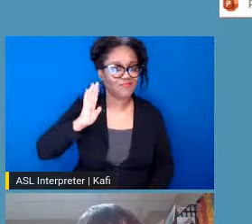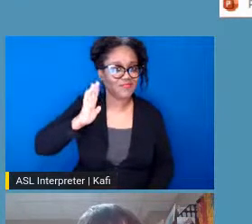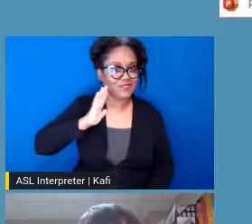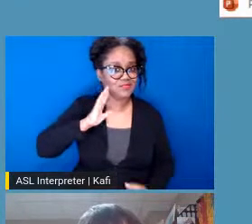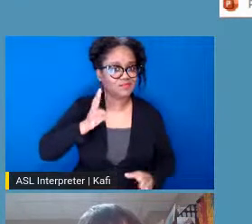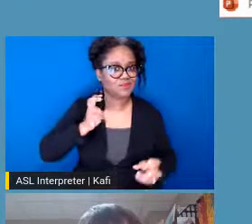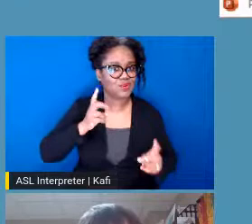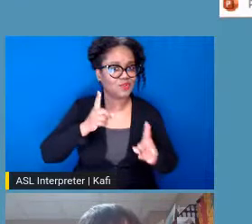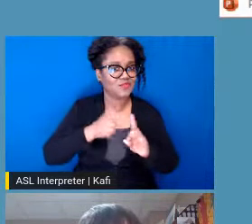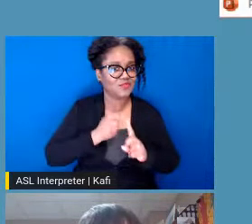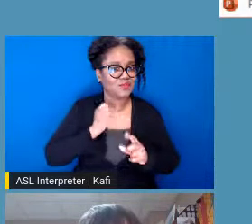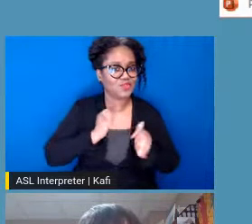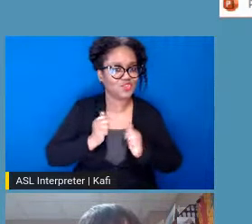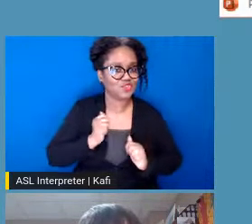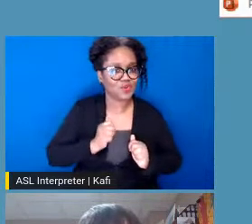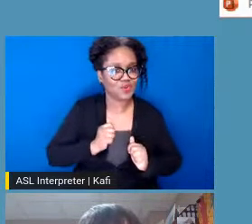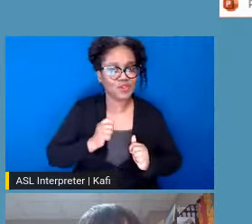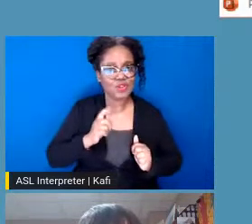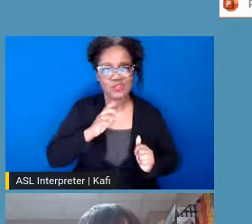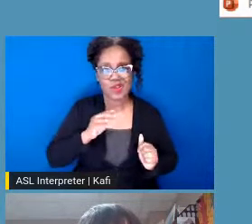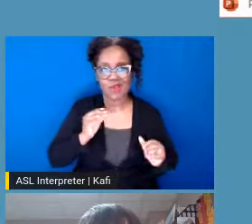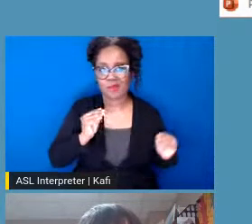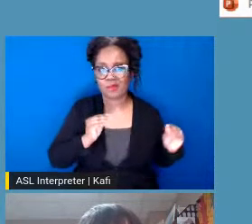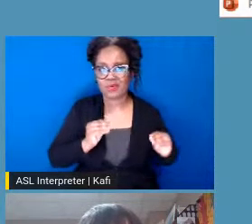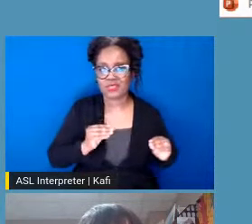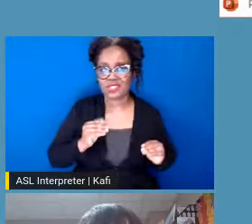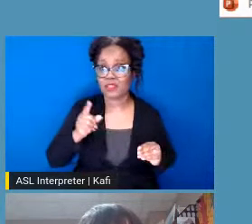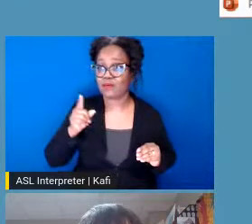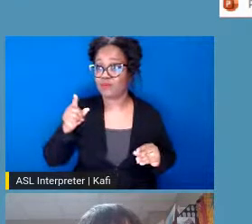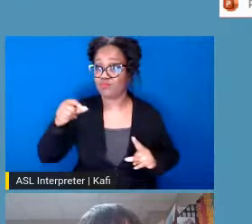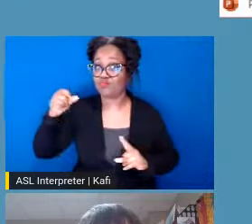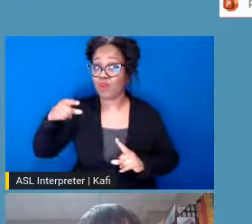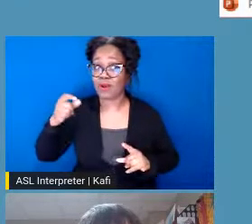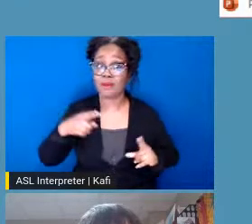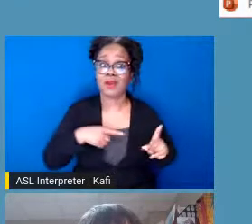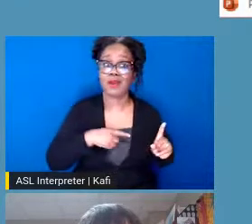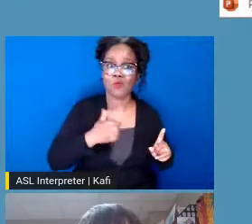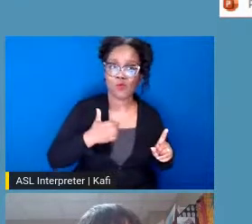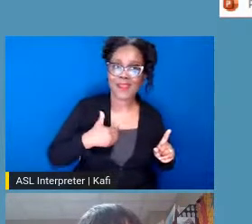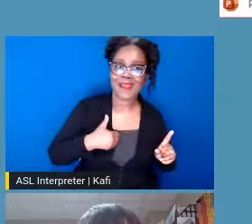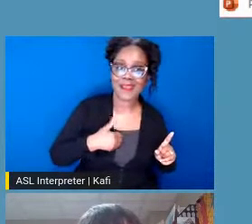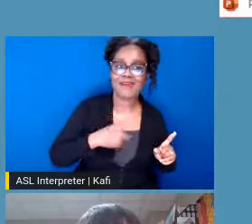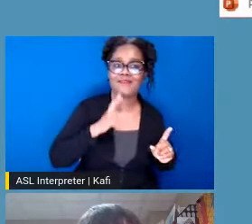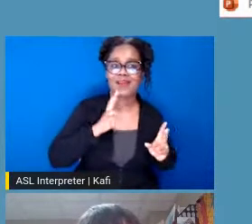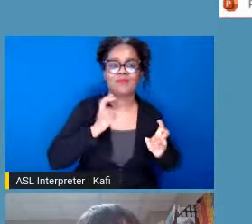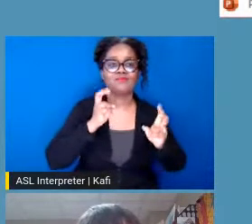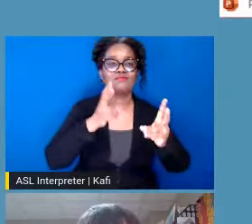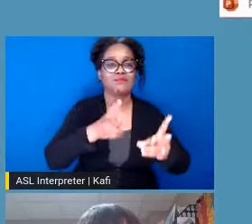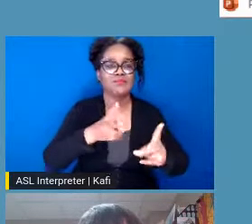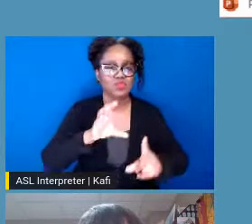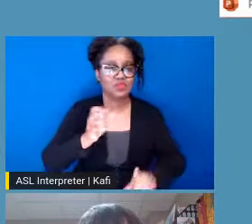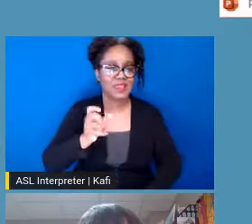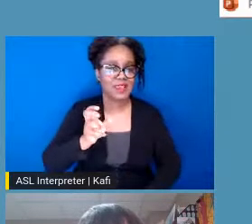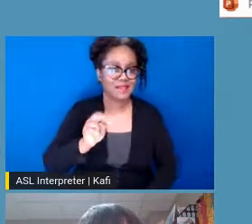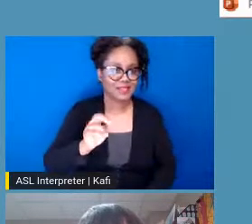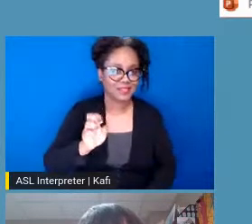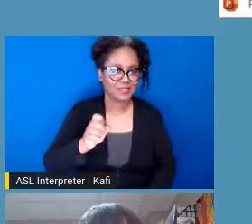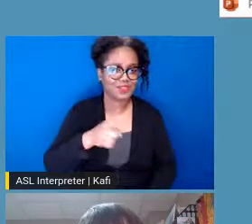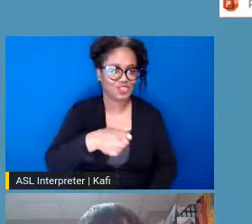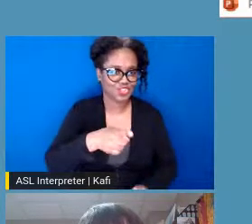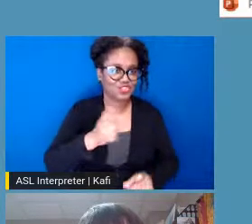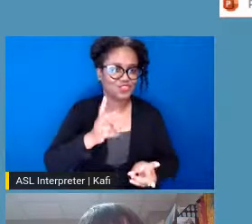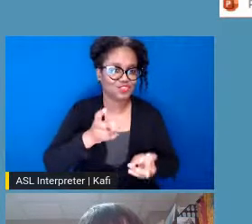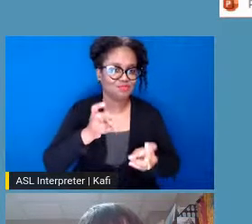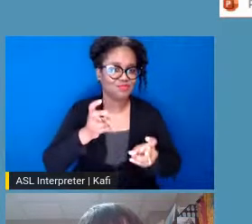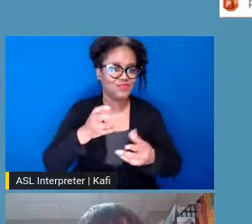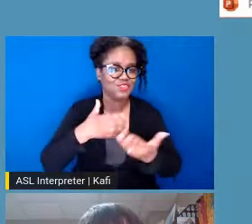with Carolyne so she could kind of translate them to social media posts. Yeah, and so that